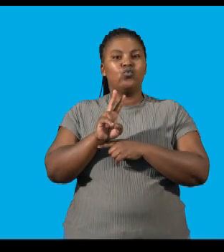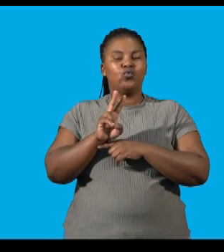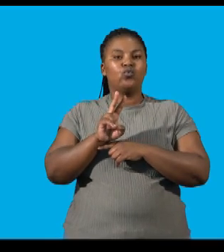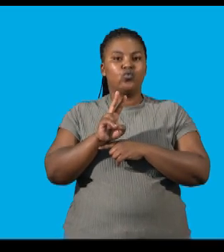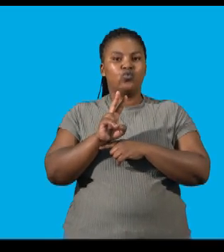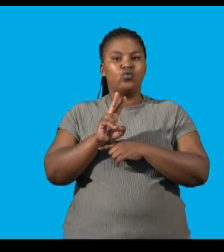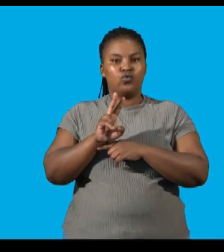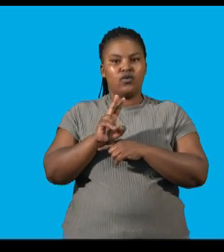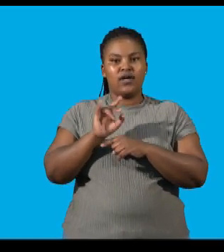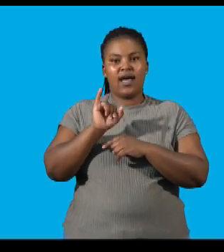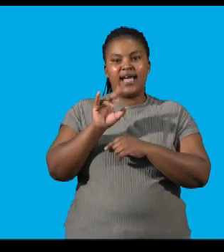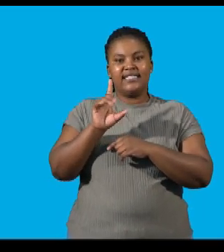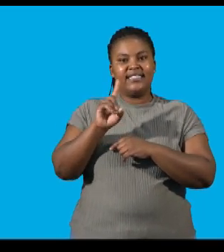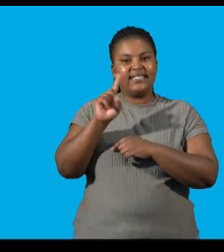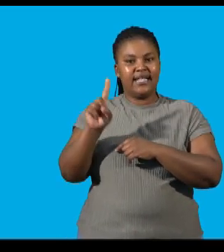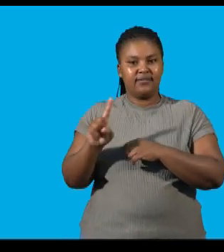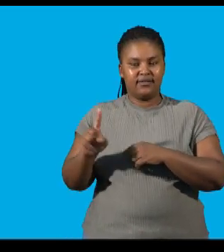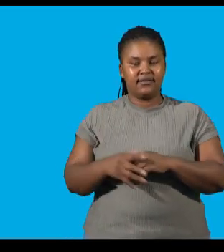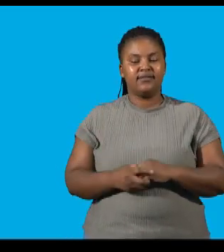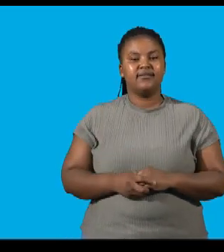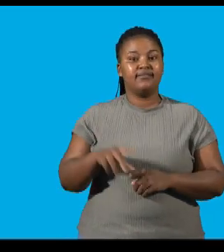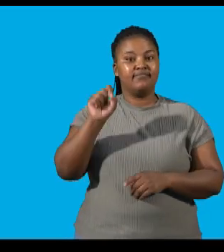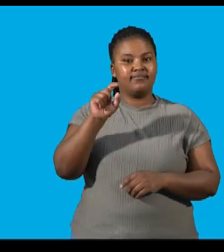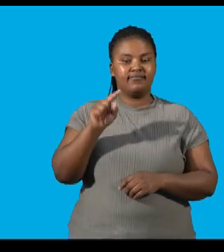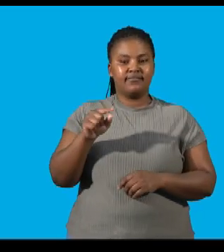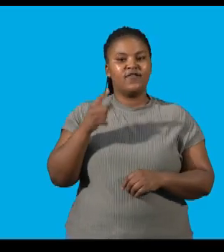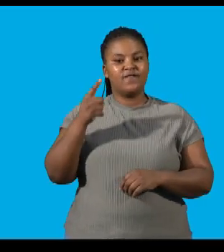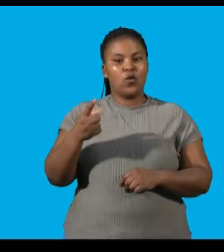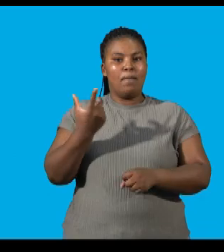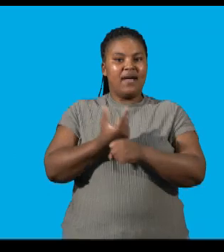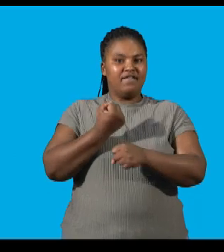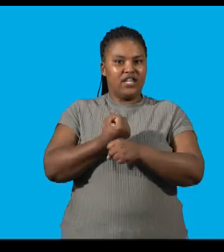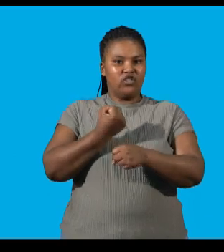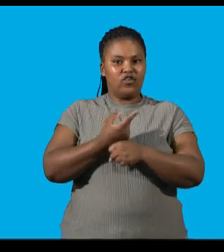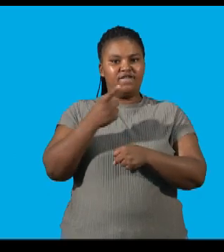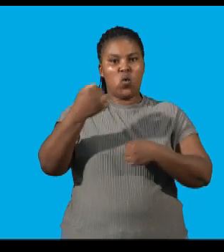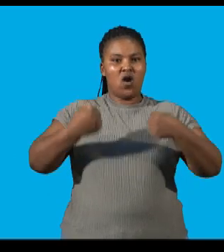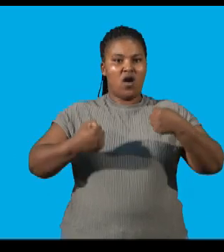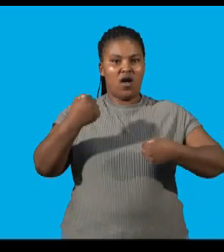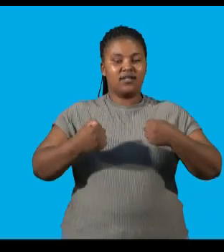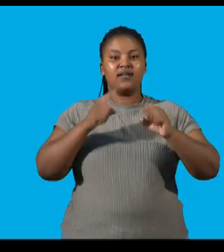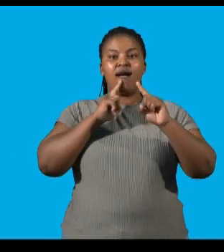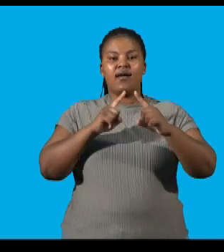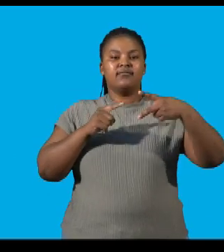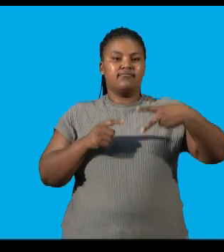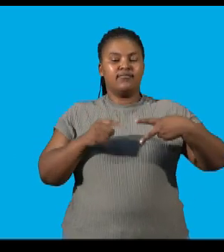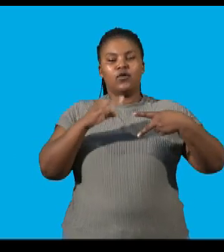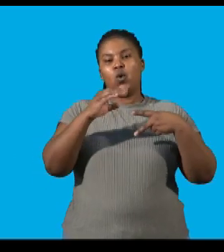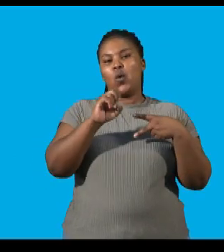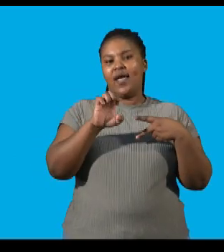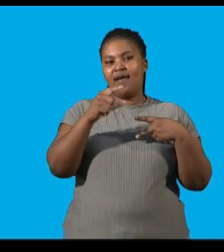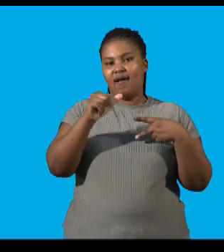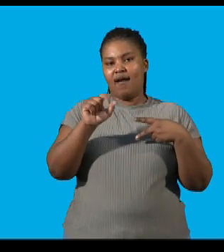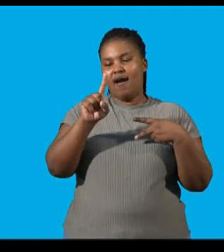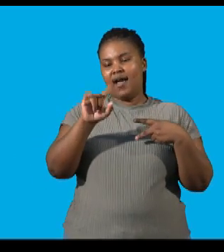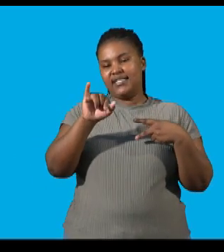our two industrial development zones that specialize in the manufacturing of cars. So our answers are